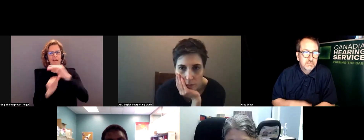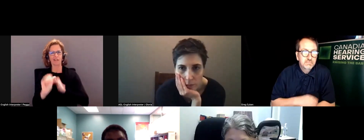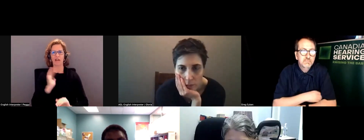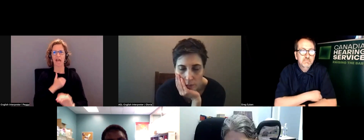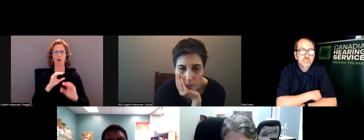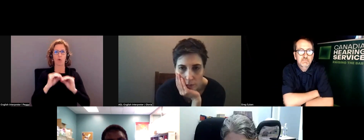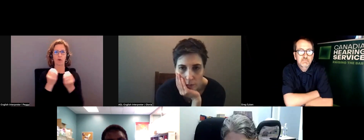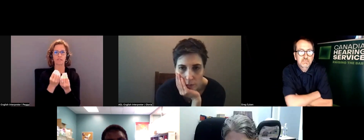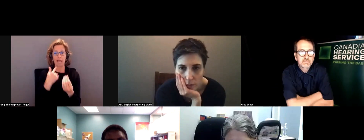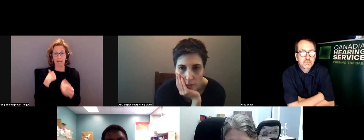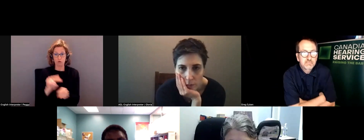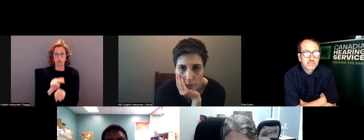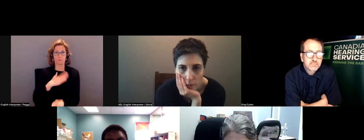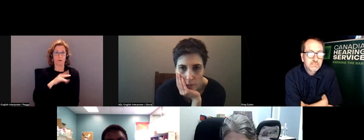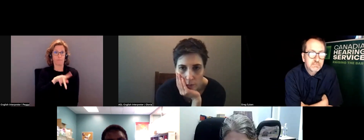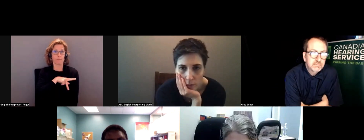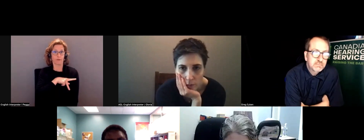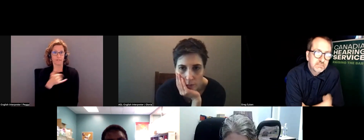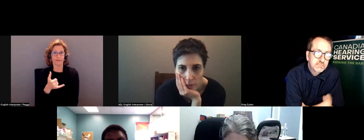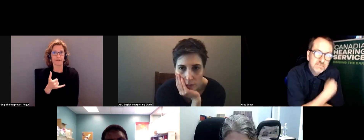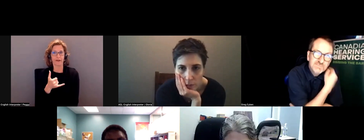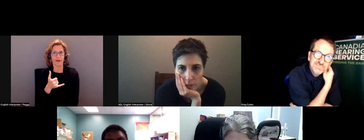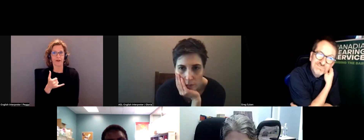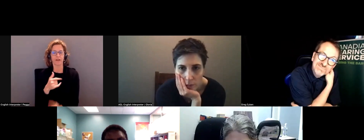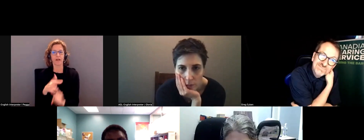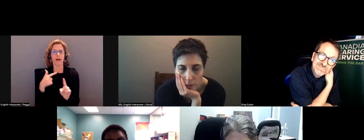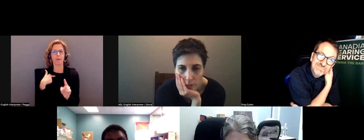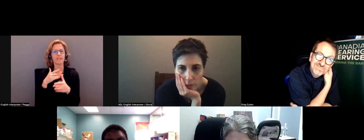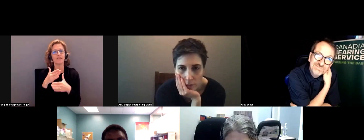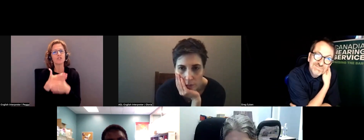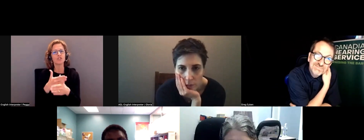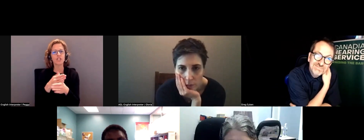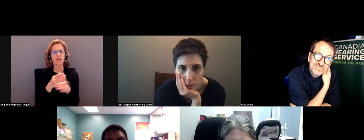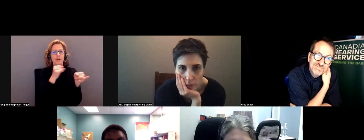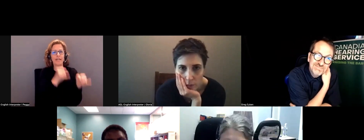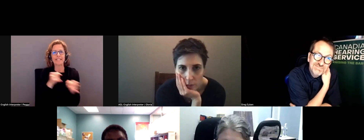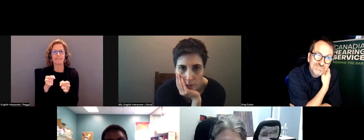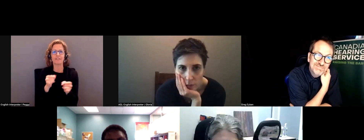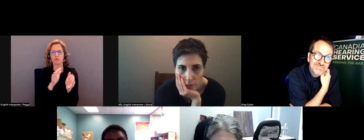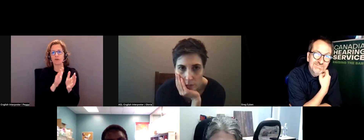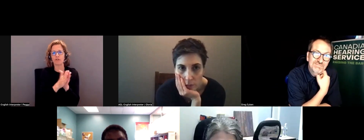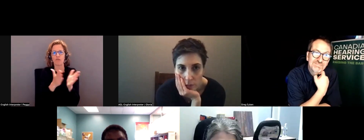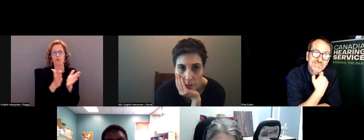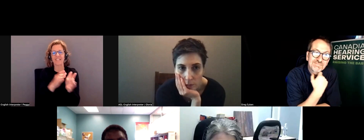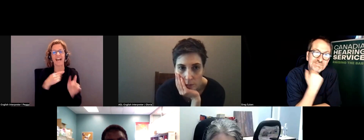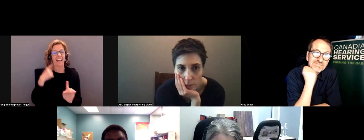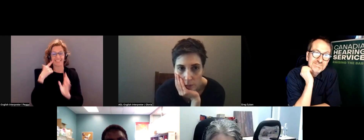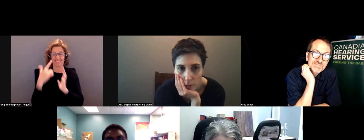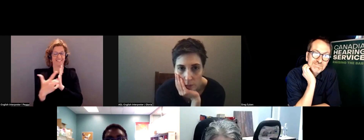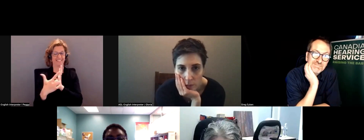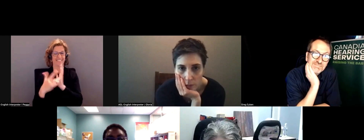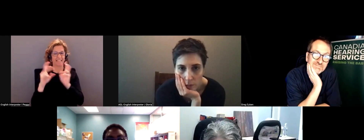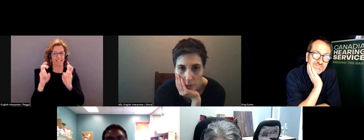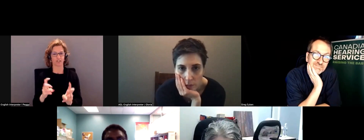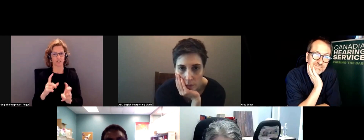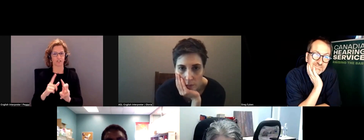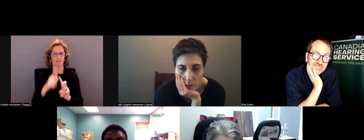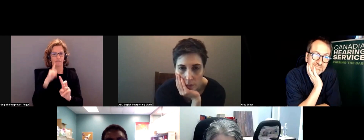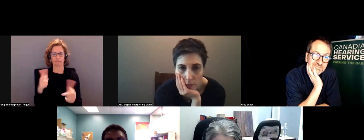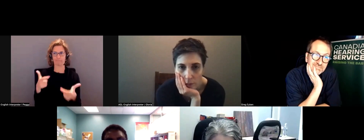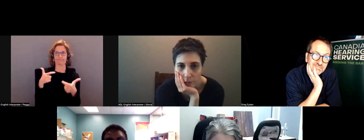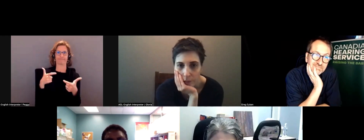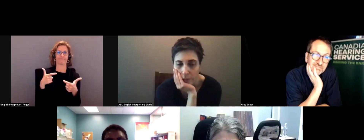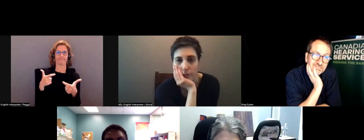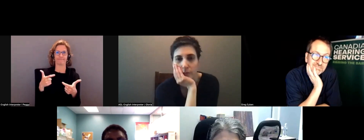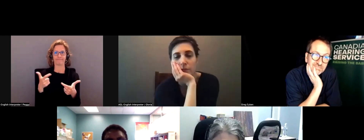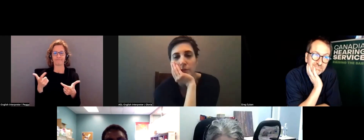for free, yes, and then sharing individual folders. Okay. I think it was just a technical issue that